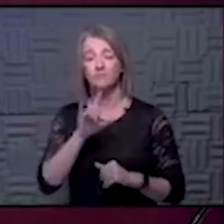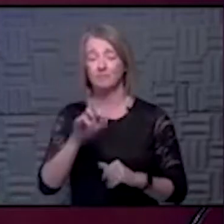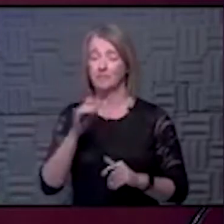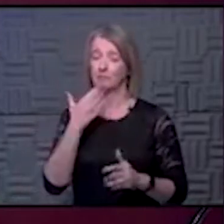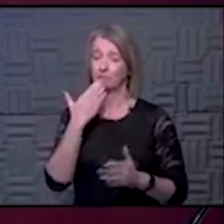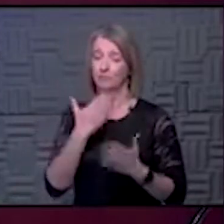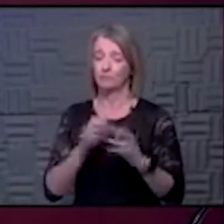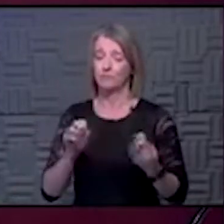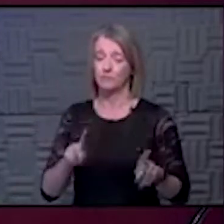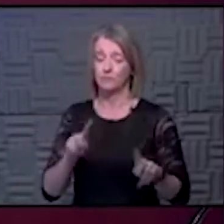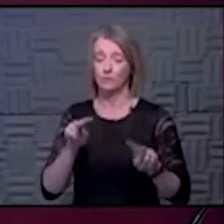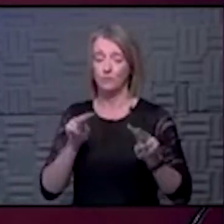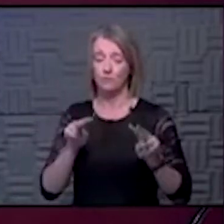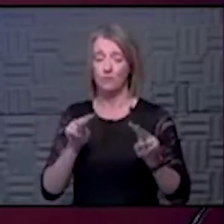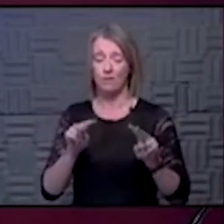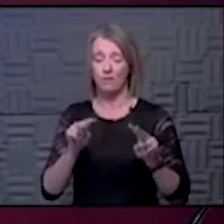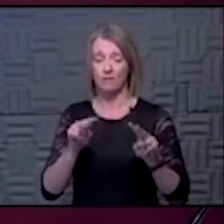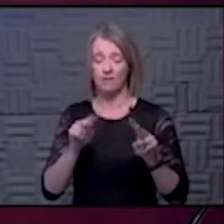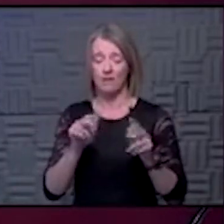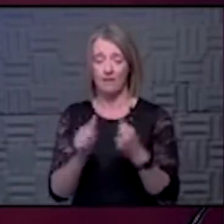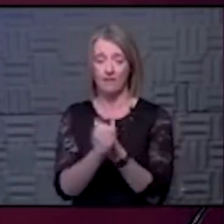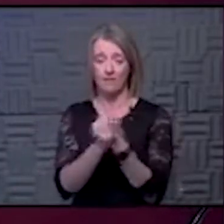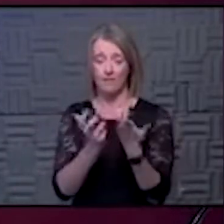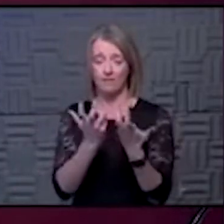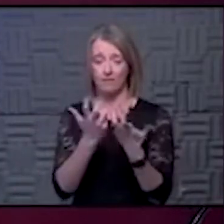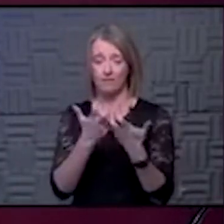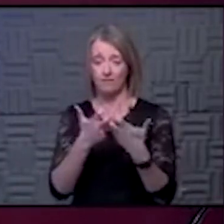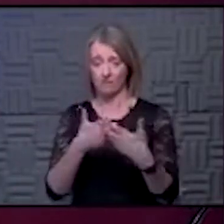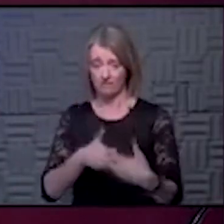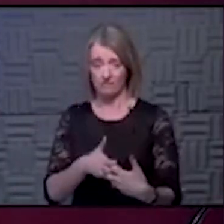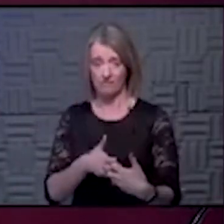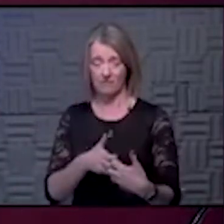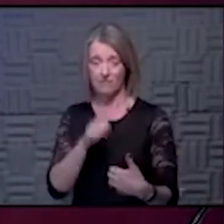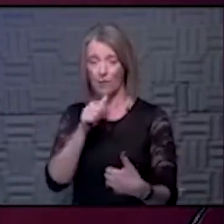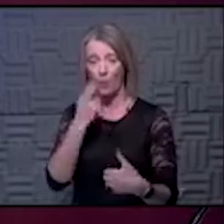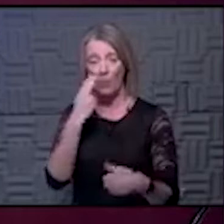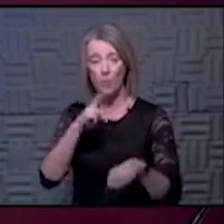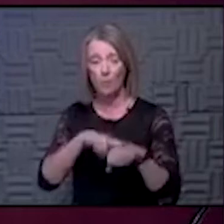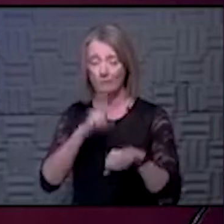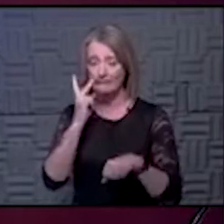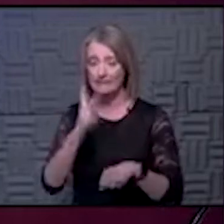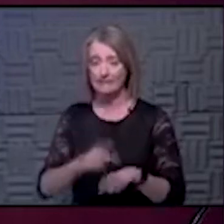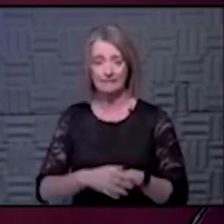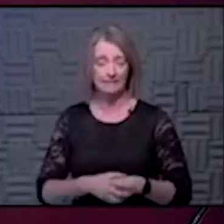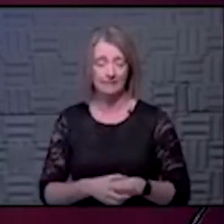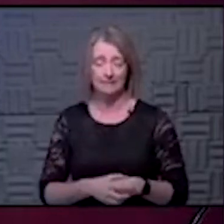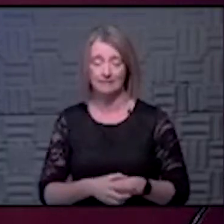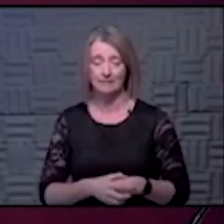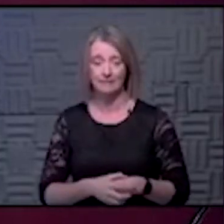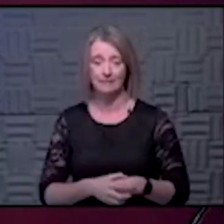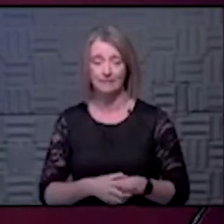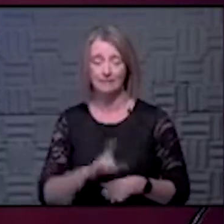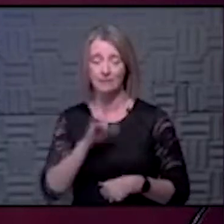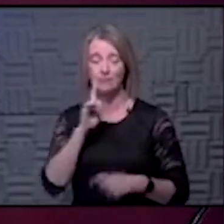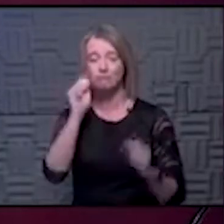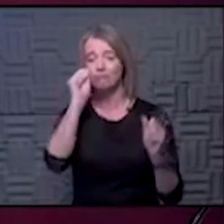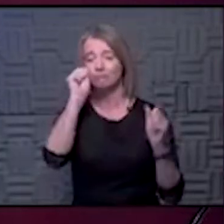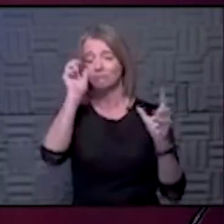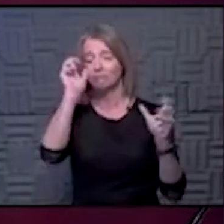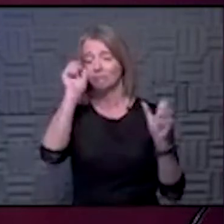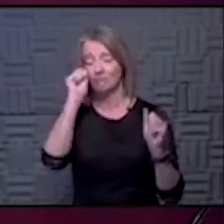opportunity to watch the machinery work that you don't normally get to see. And it was an